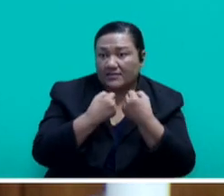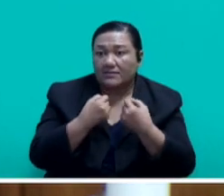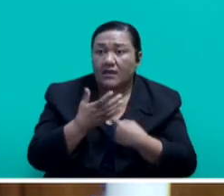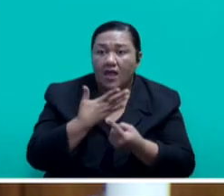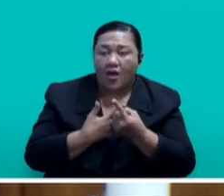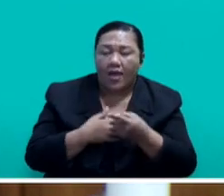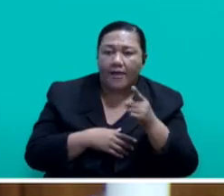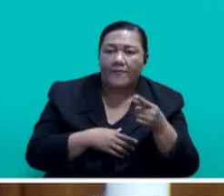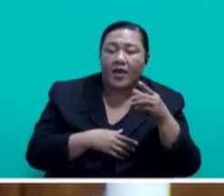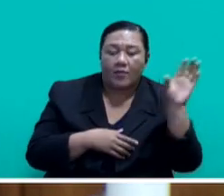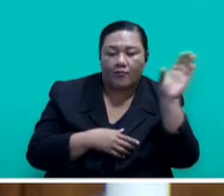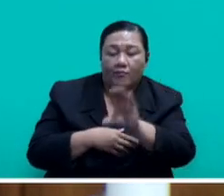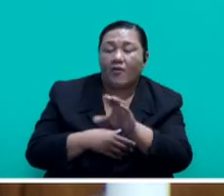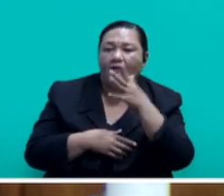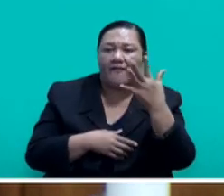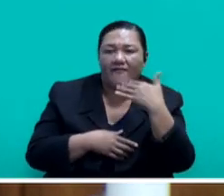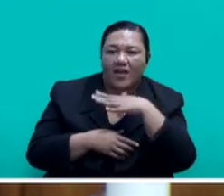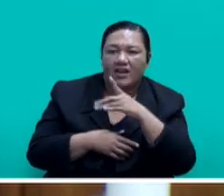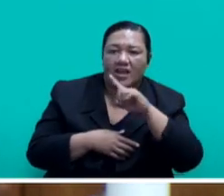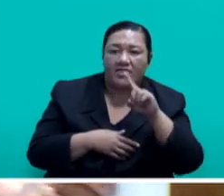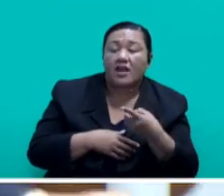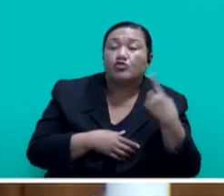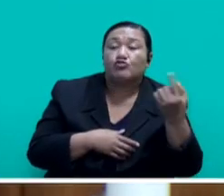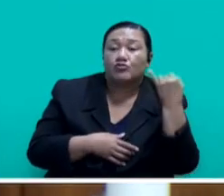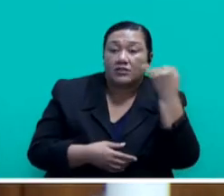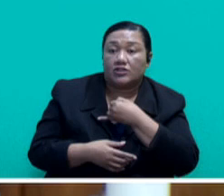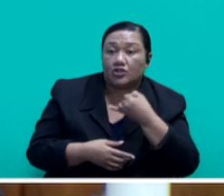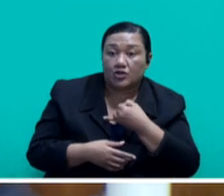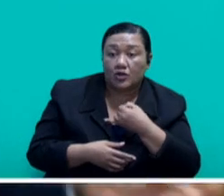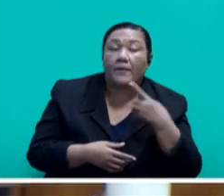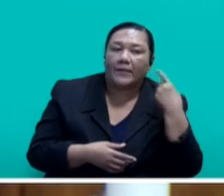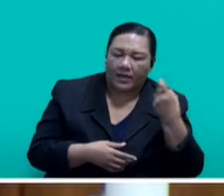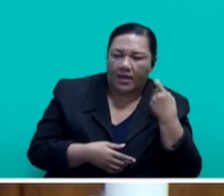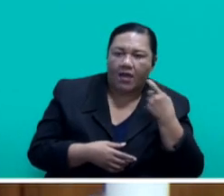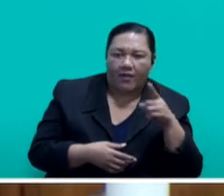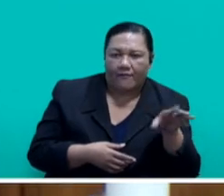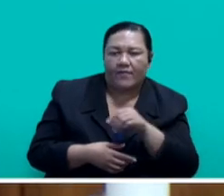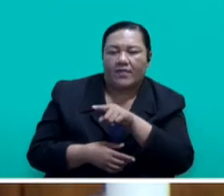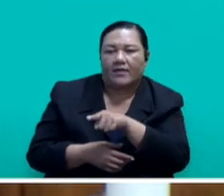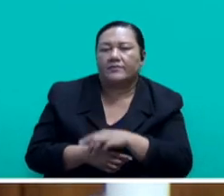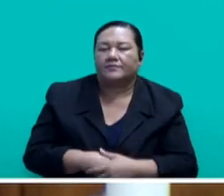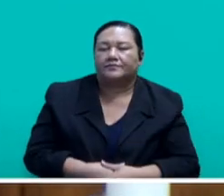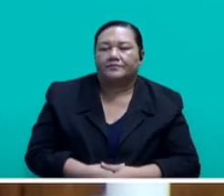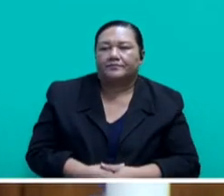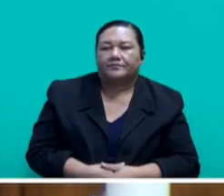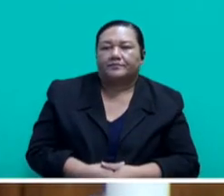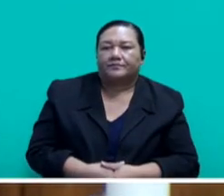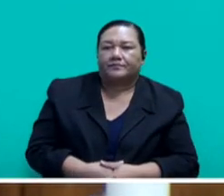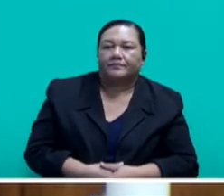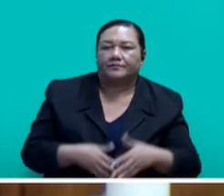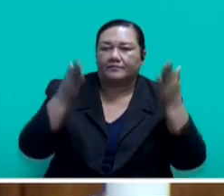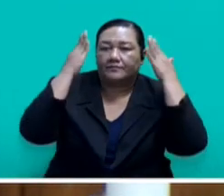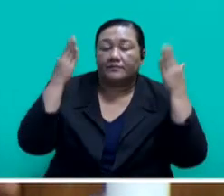of $500,000 to make sure injured workers are taken care of. Mr. Speaker, sir,